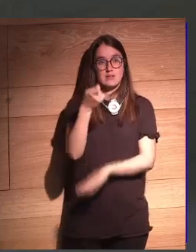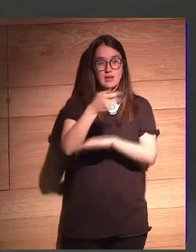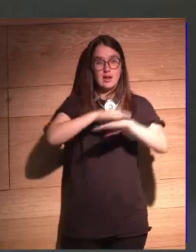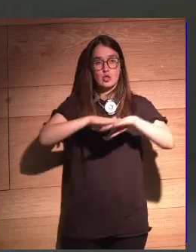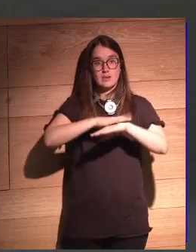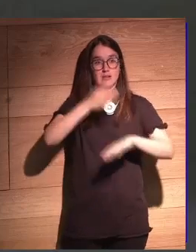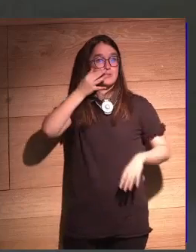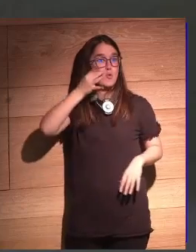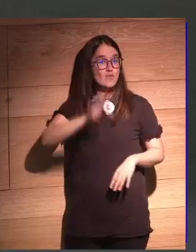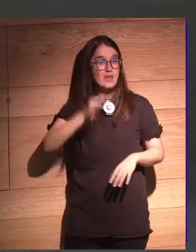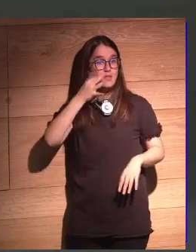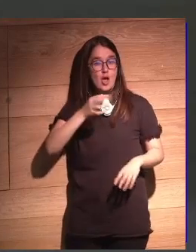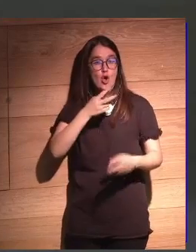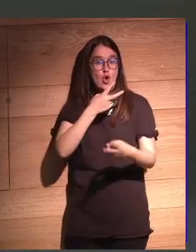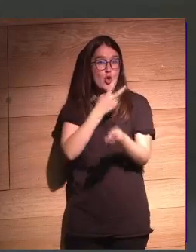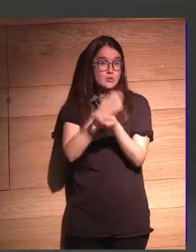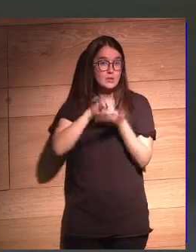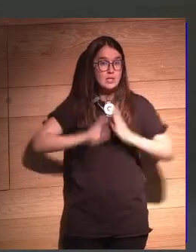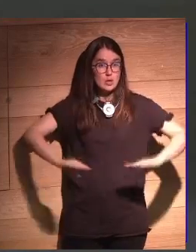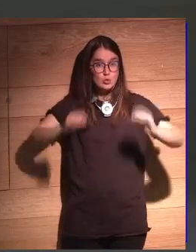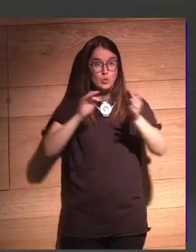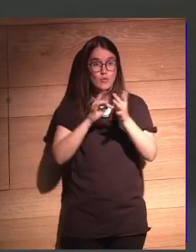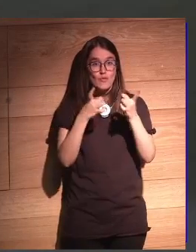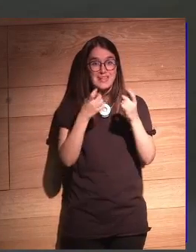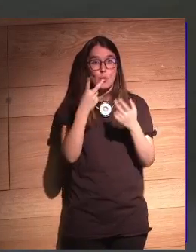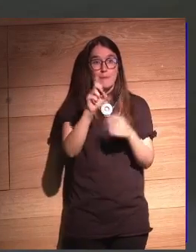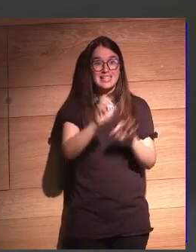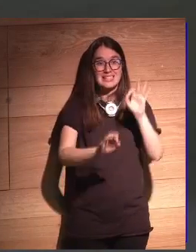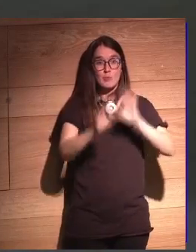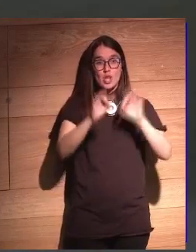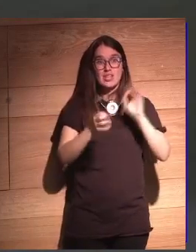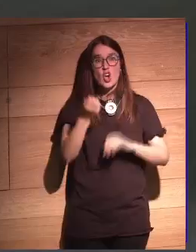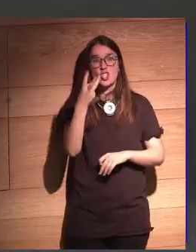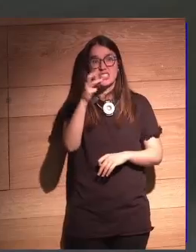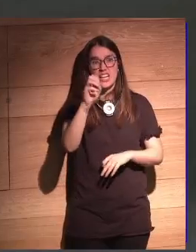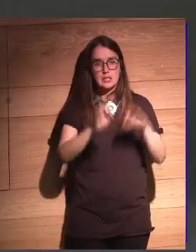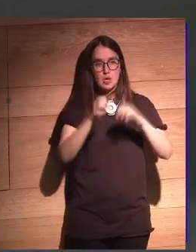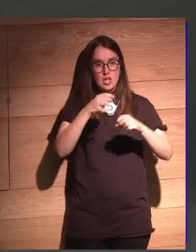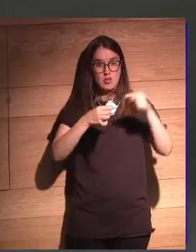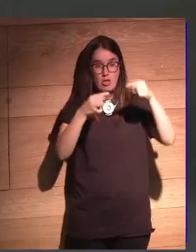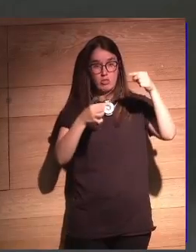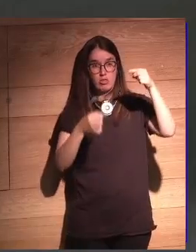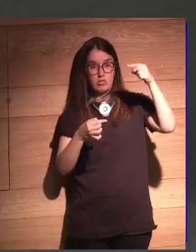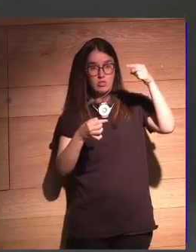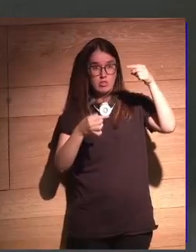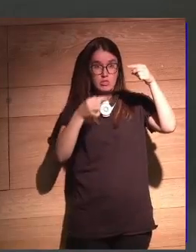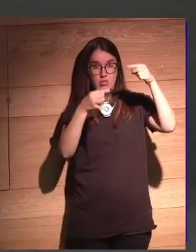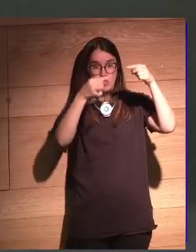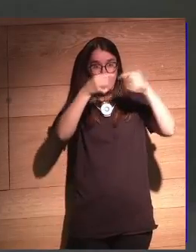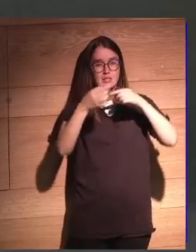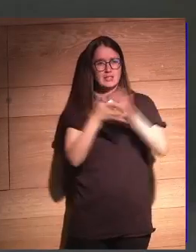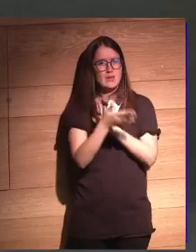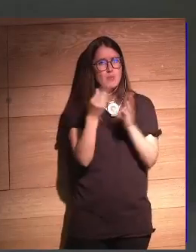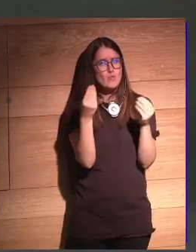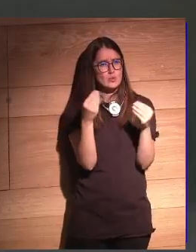this time in order to reach the French or the Austrian standards, where there